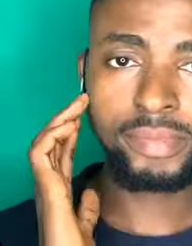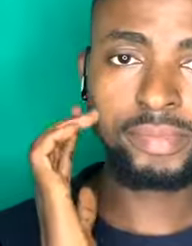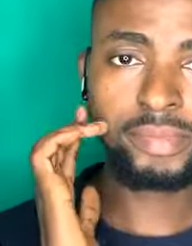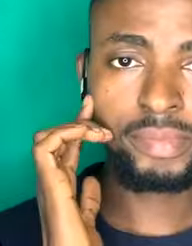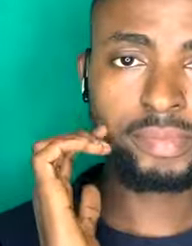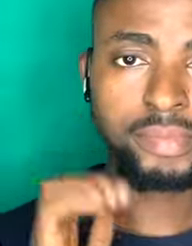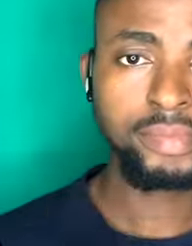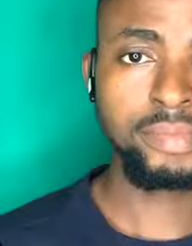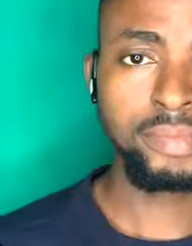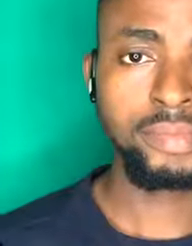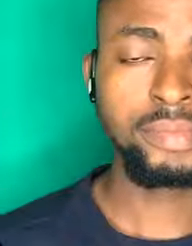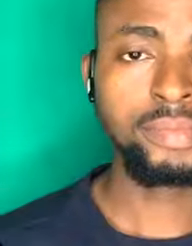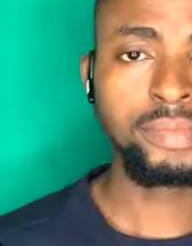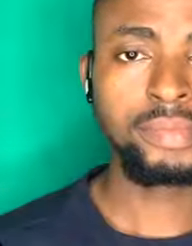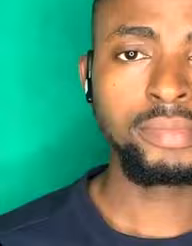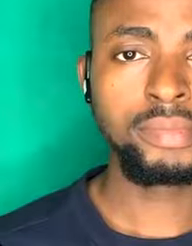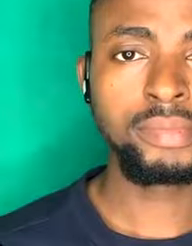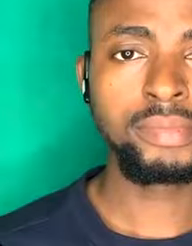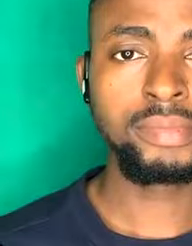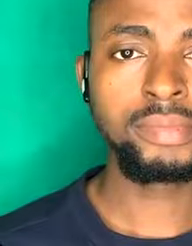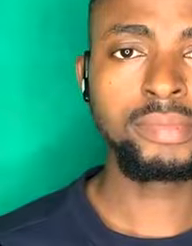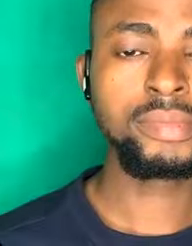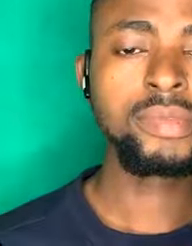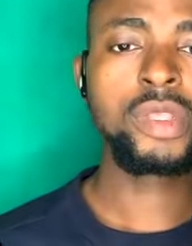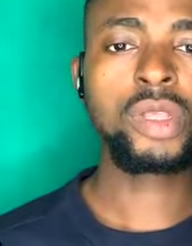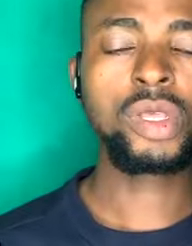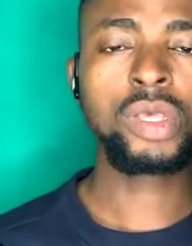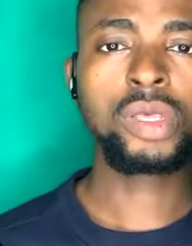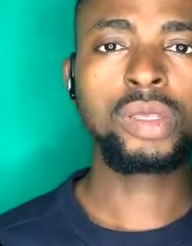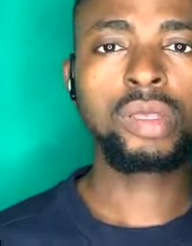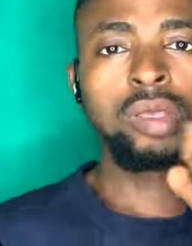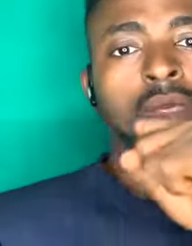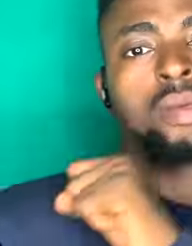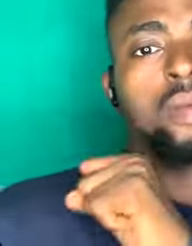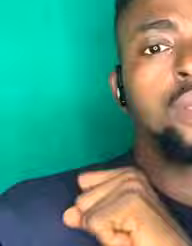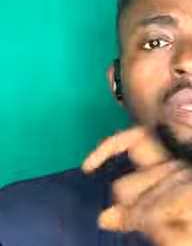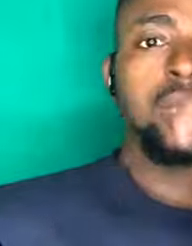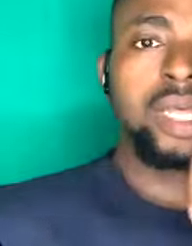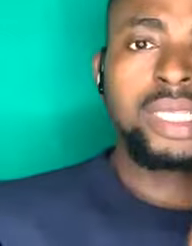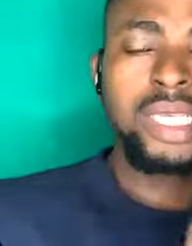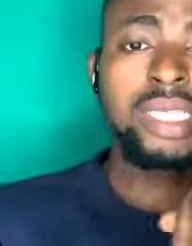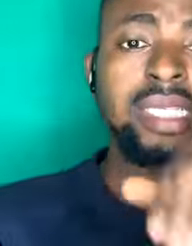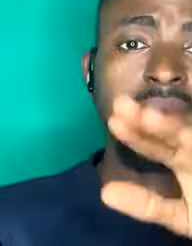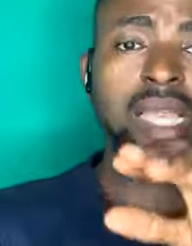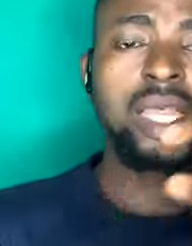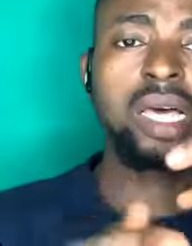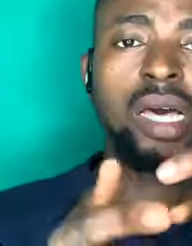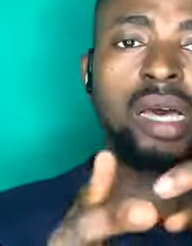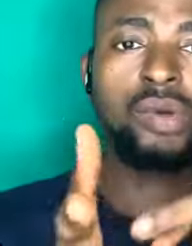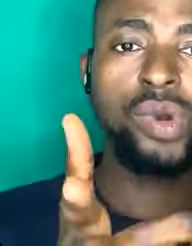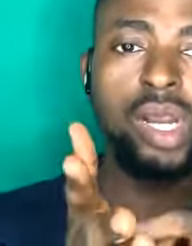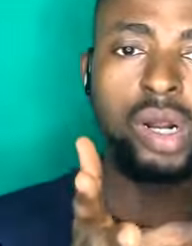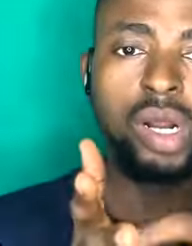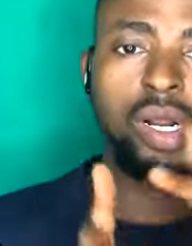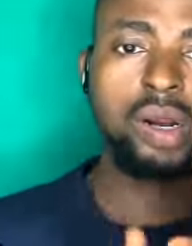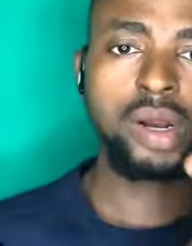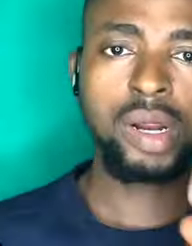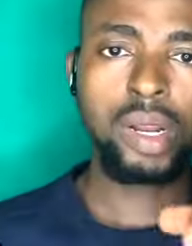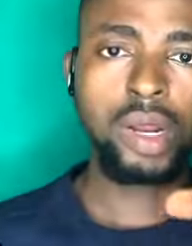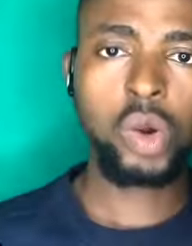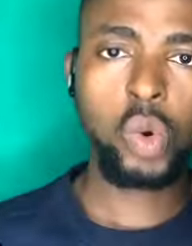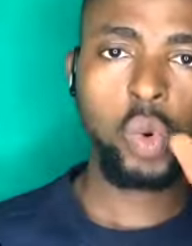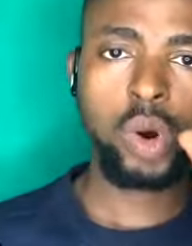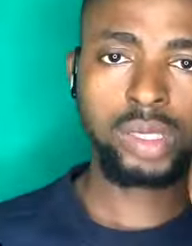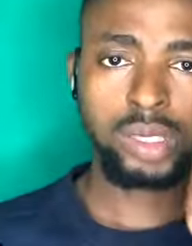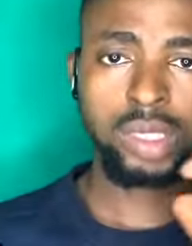I think you need to send a request, Mr. Samuel James Femi, right? So that we can